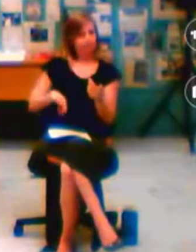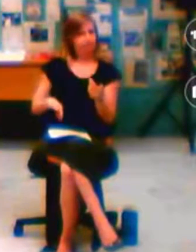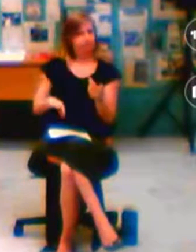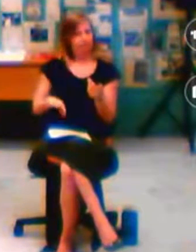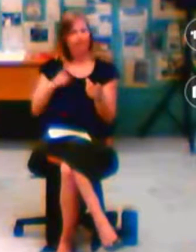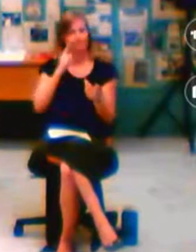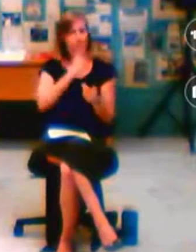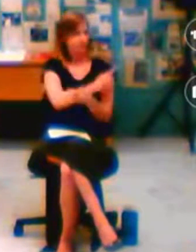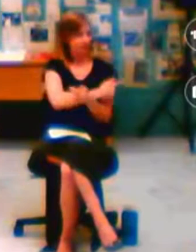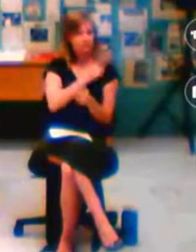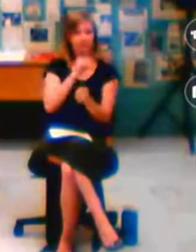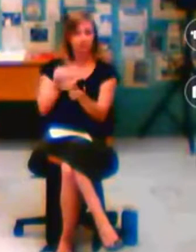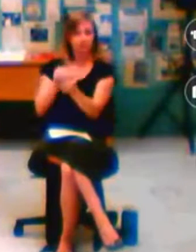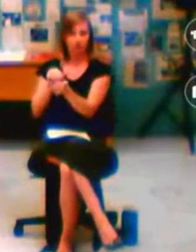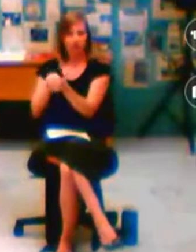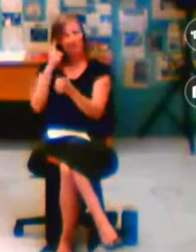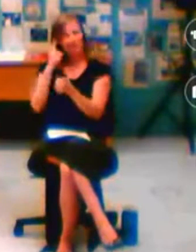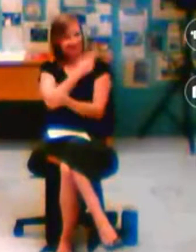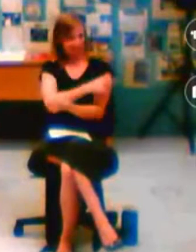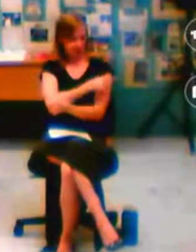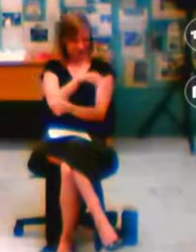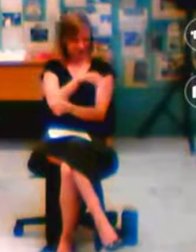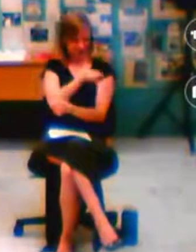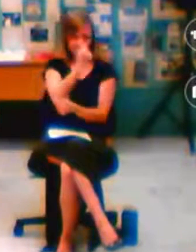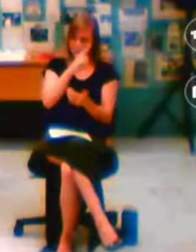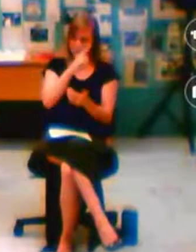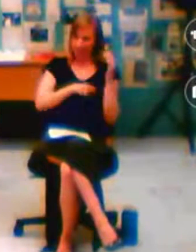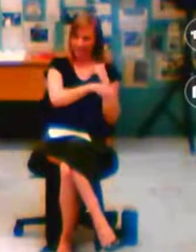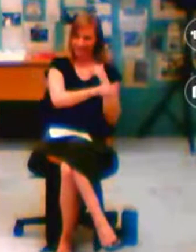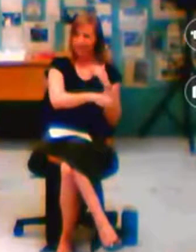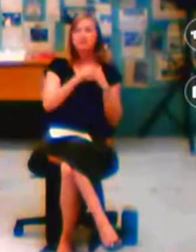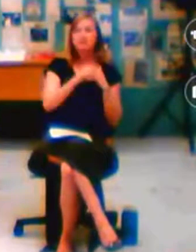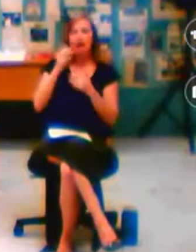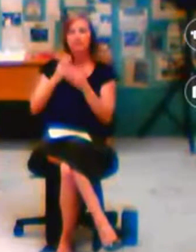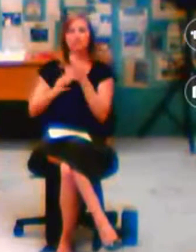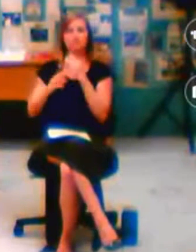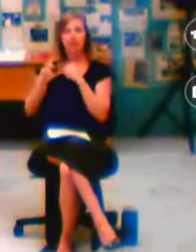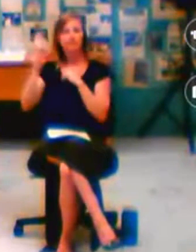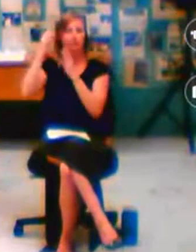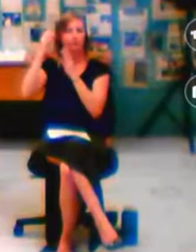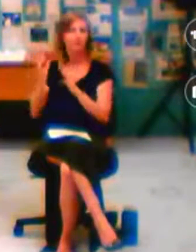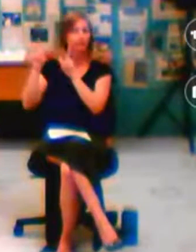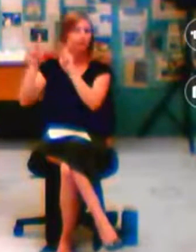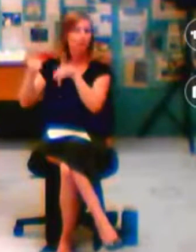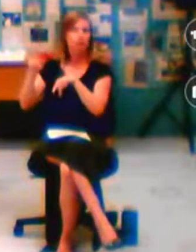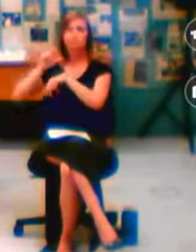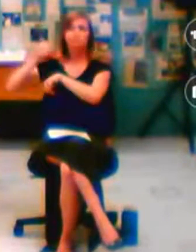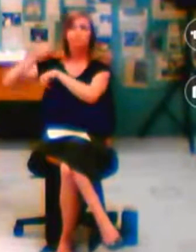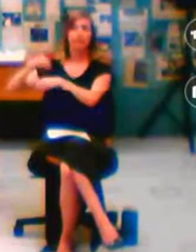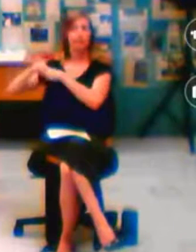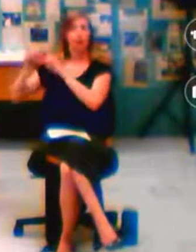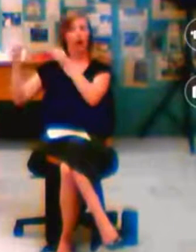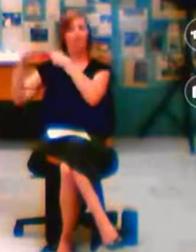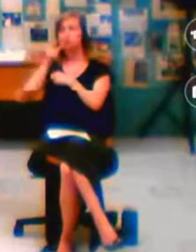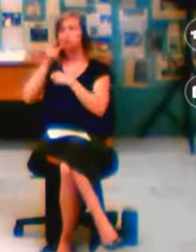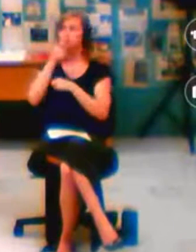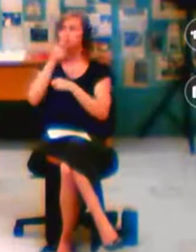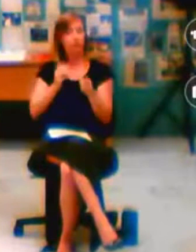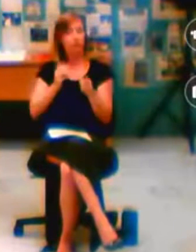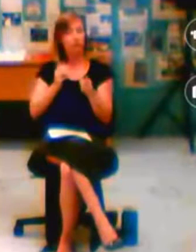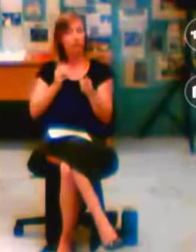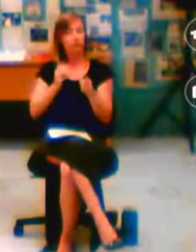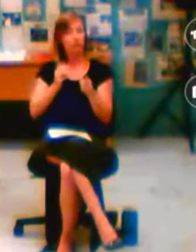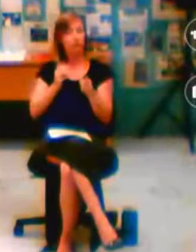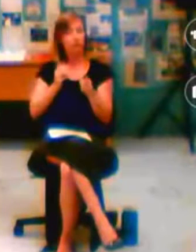subsidies like CDOS, where you're given money, and if you wish, you can try to negotiate a better deal. Basically, free both the providers and the